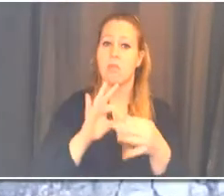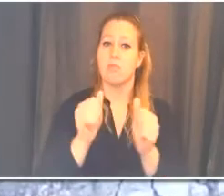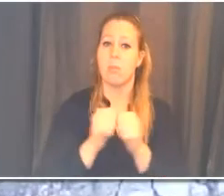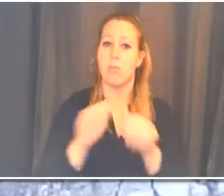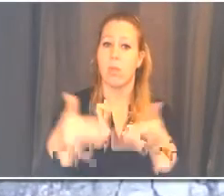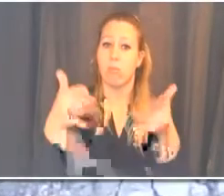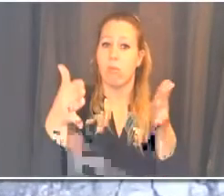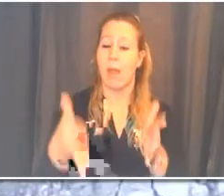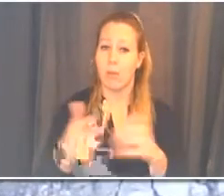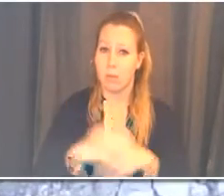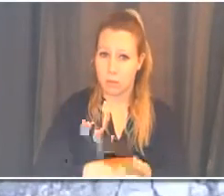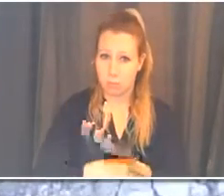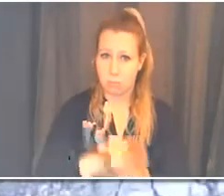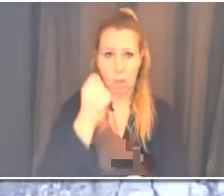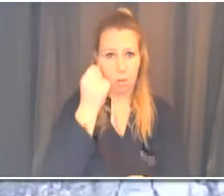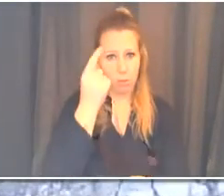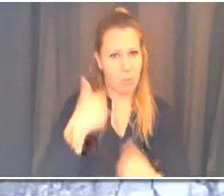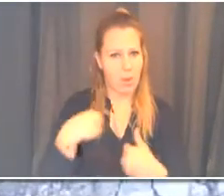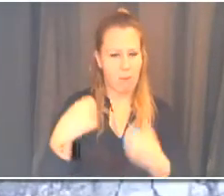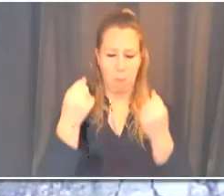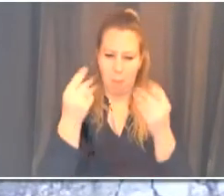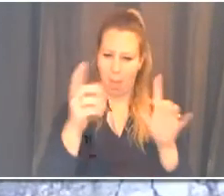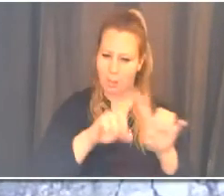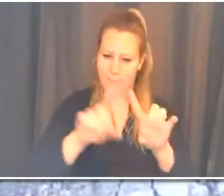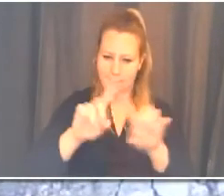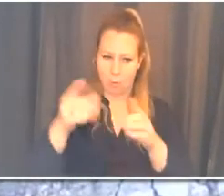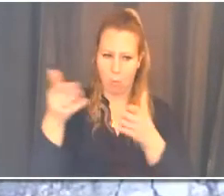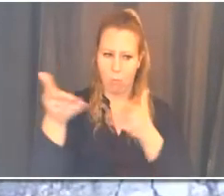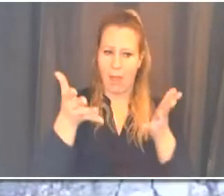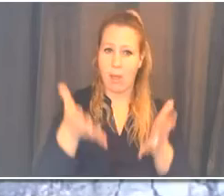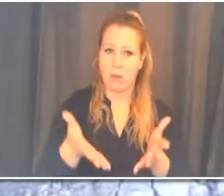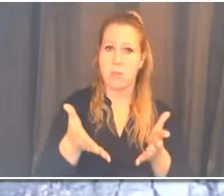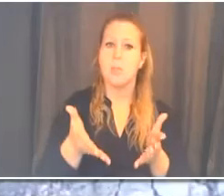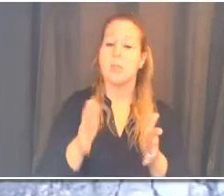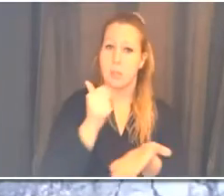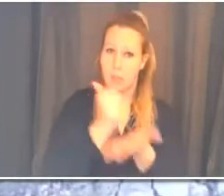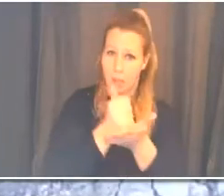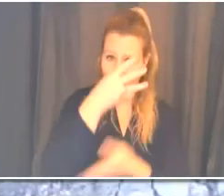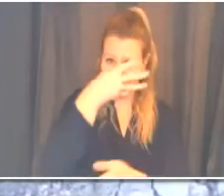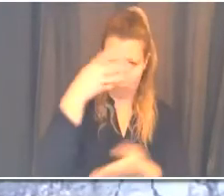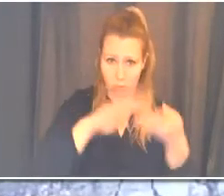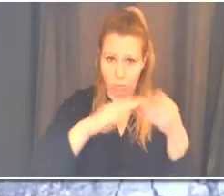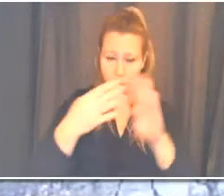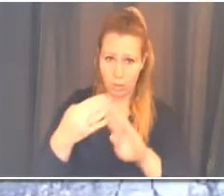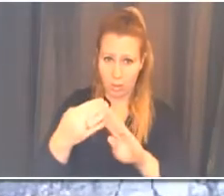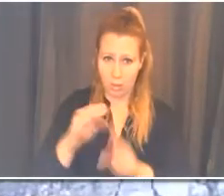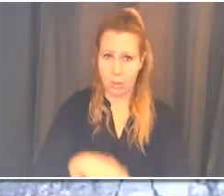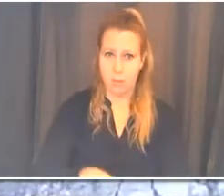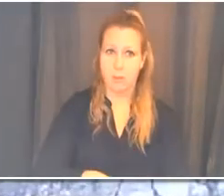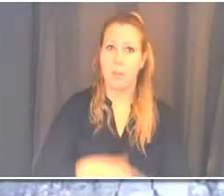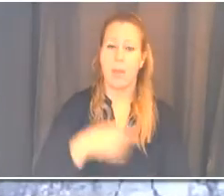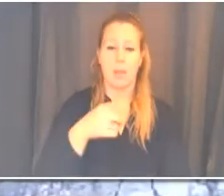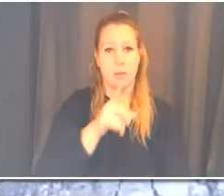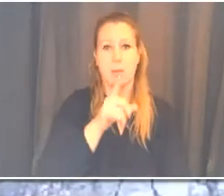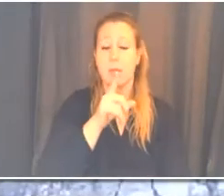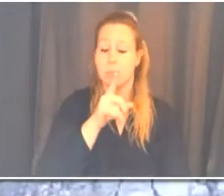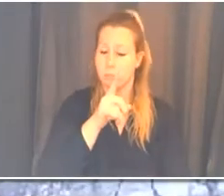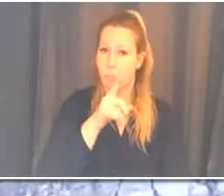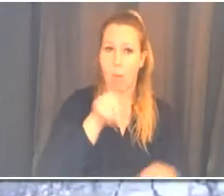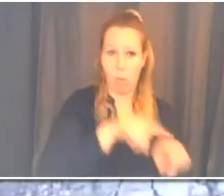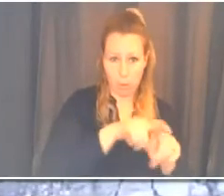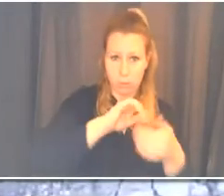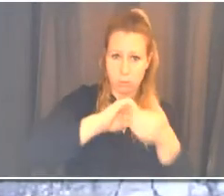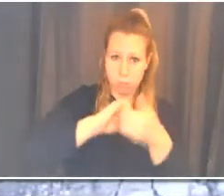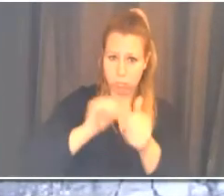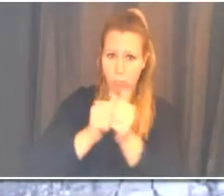deliver they are a a major piece of all that we do all the work that we do with clients at the Family Justice